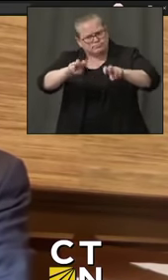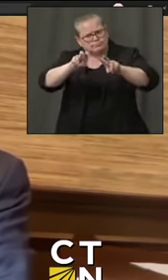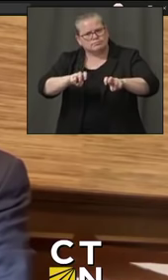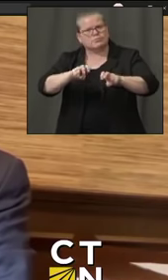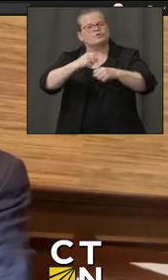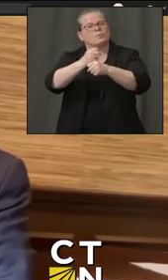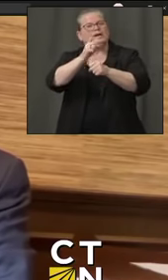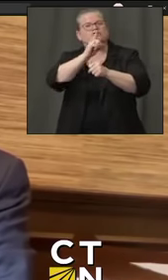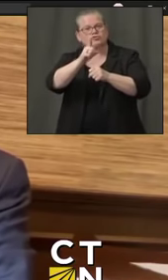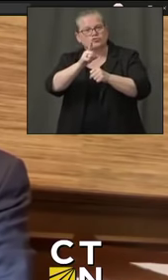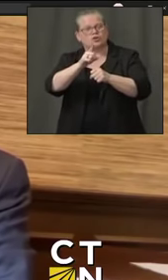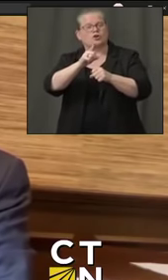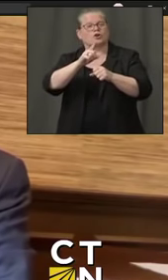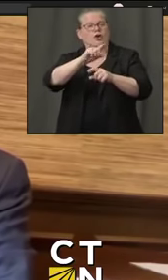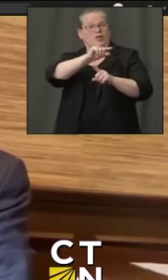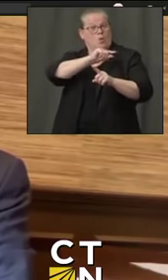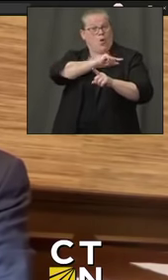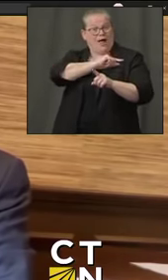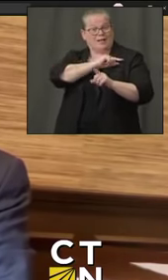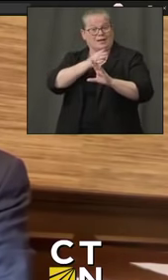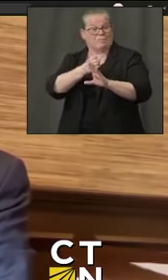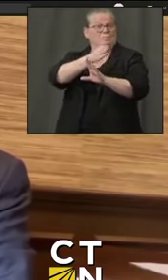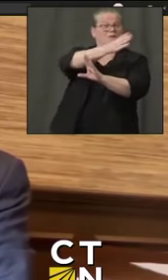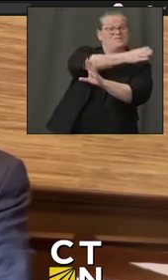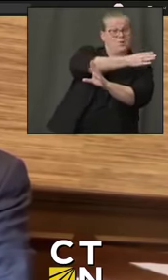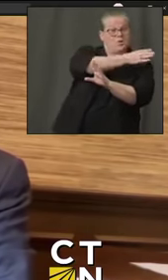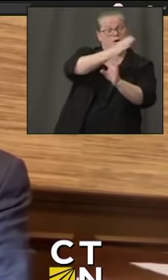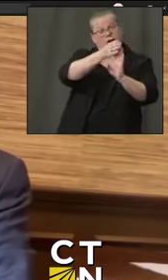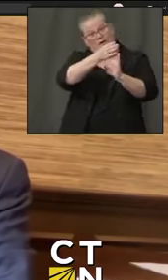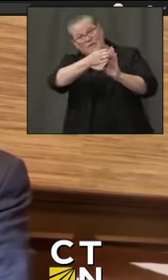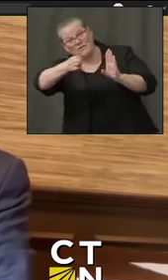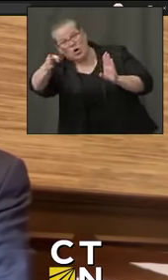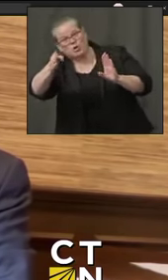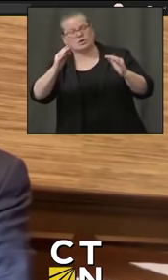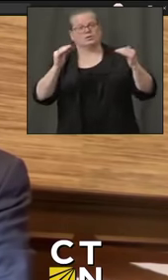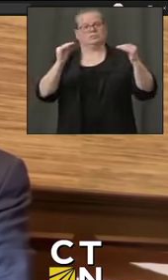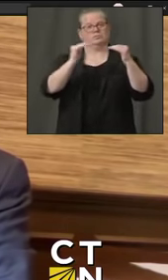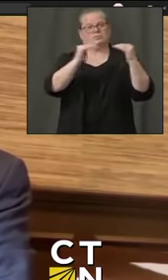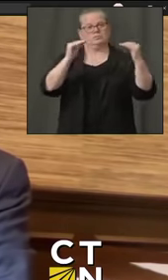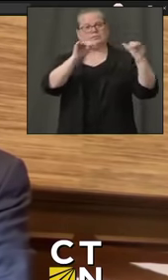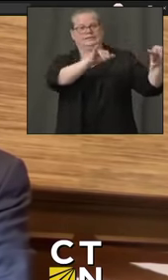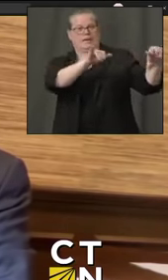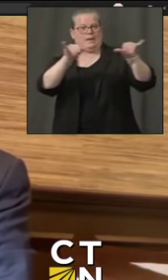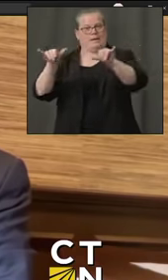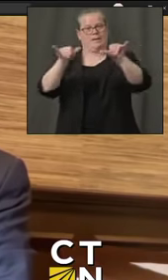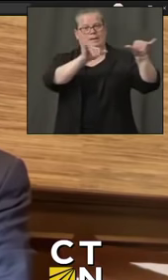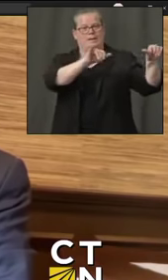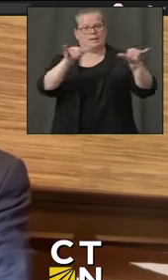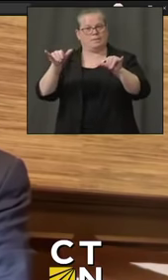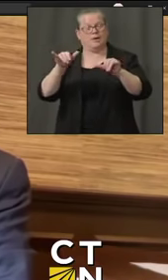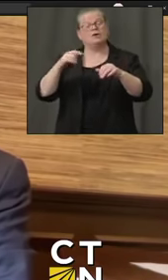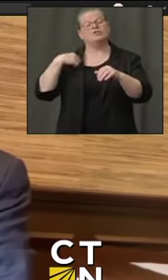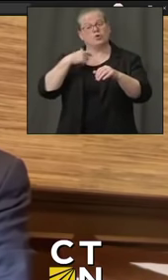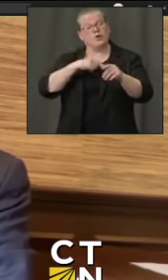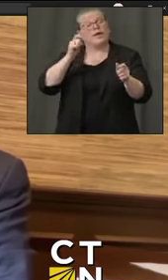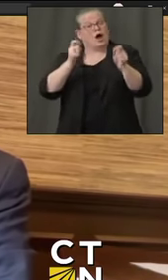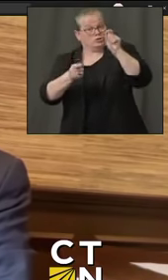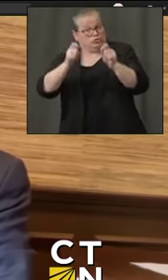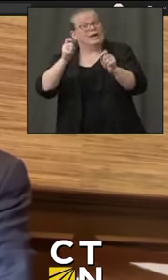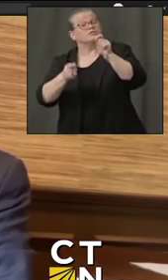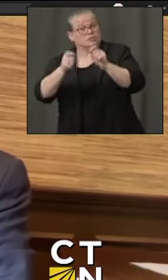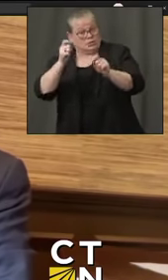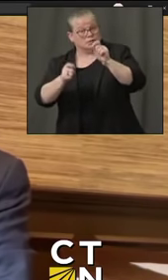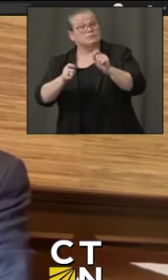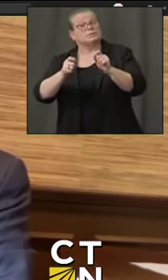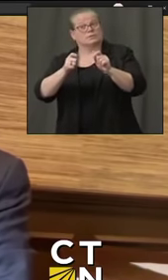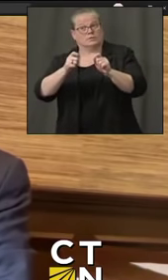the pandemic is equaling what we're delivering going forward. So these changes are needed to meet the massive